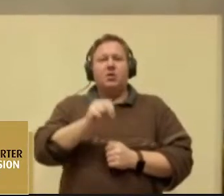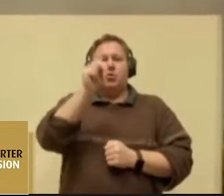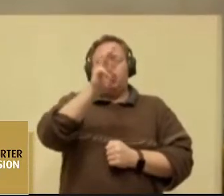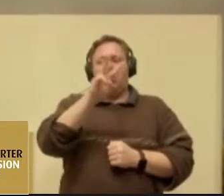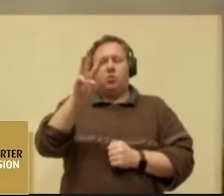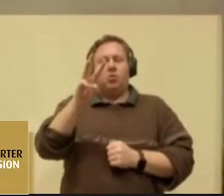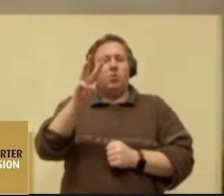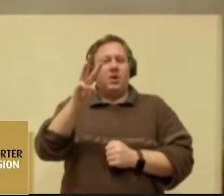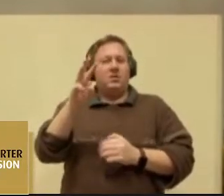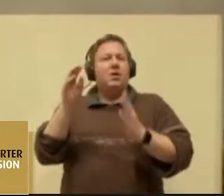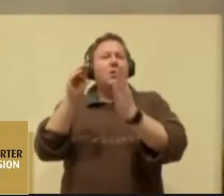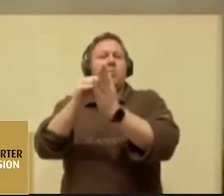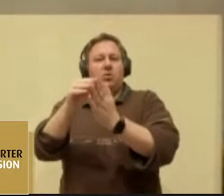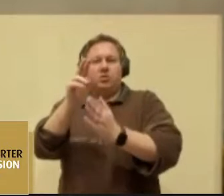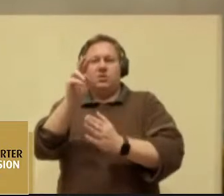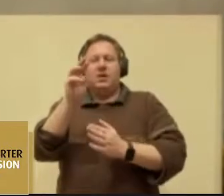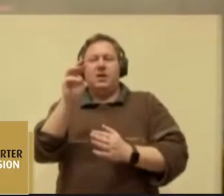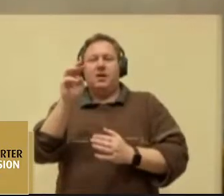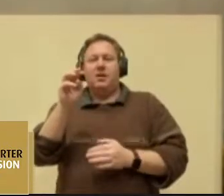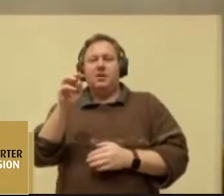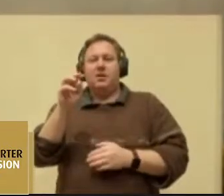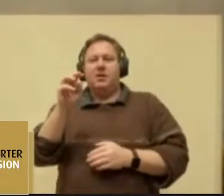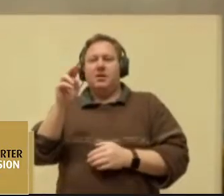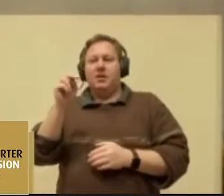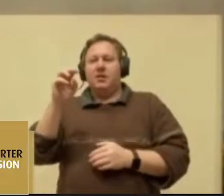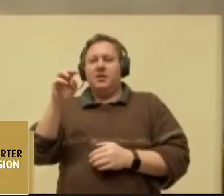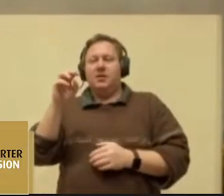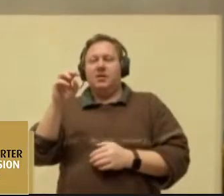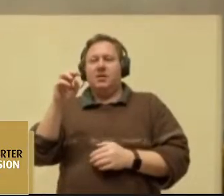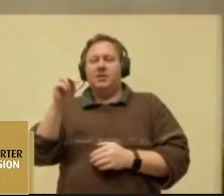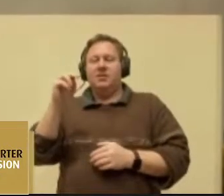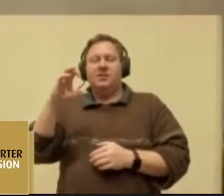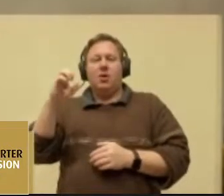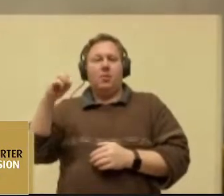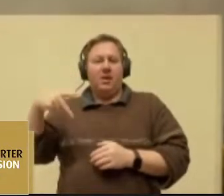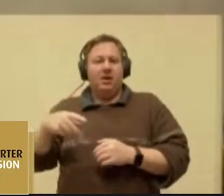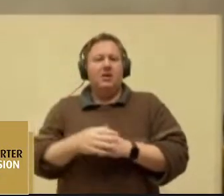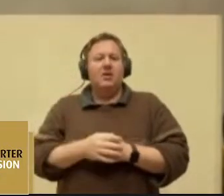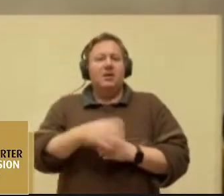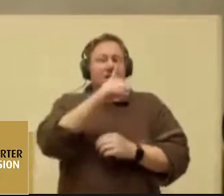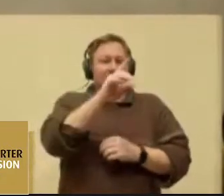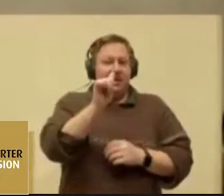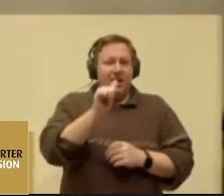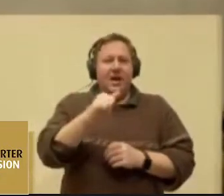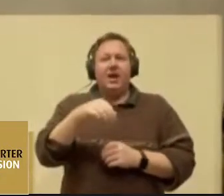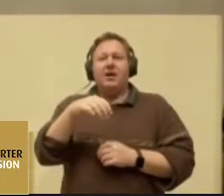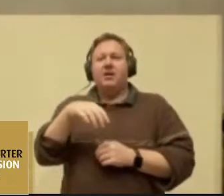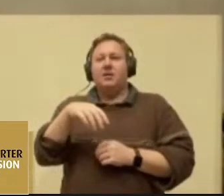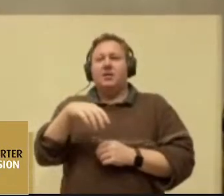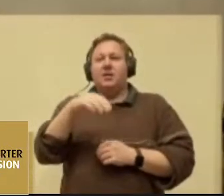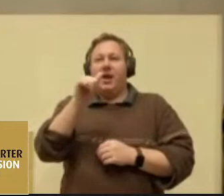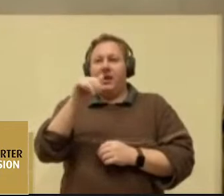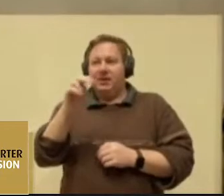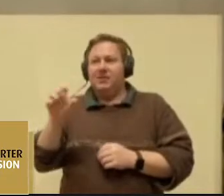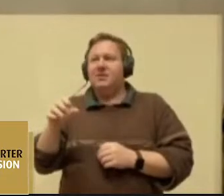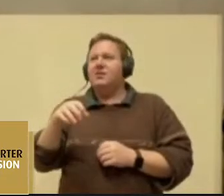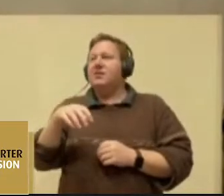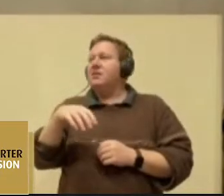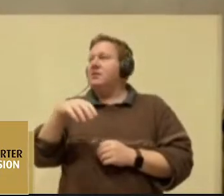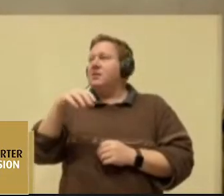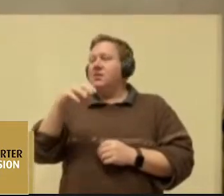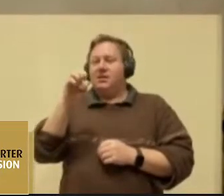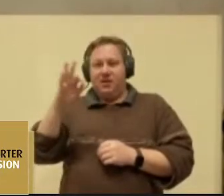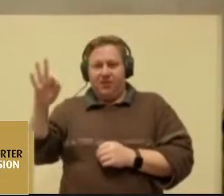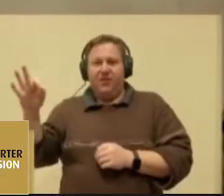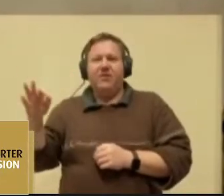to the ncop from the d.a the eff and the anc they were on the platform and we had we we must